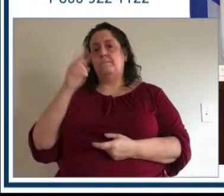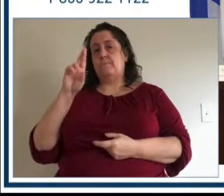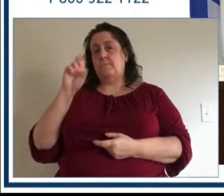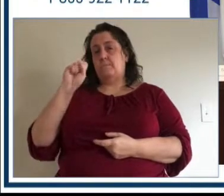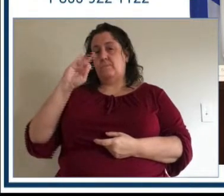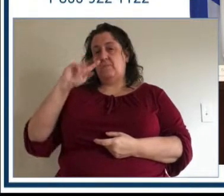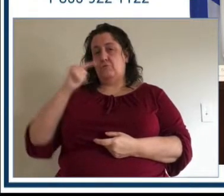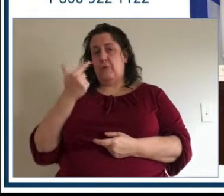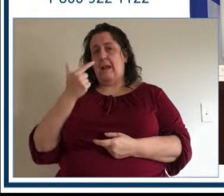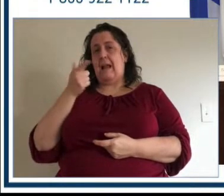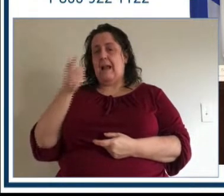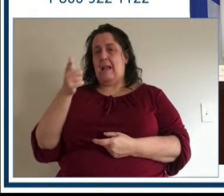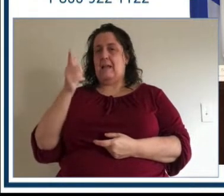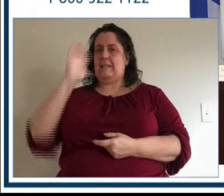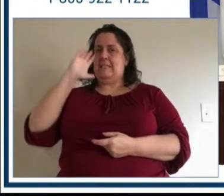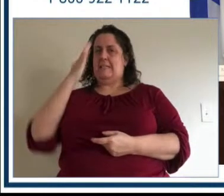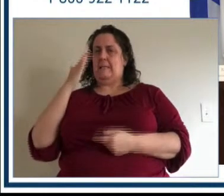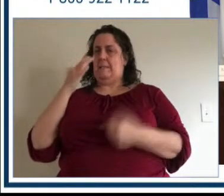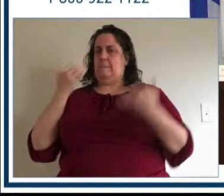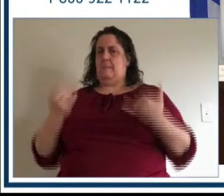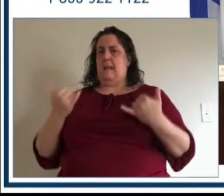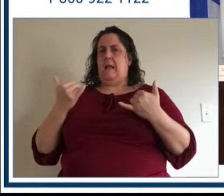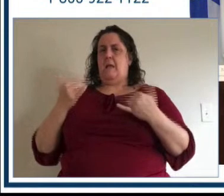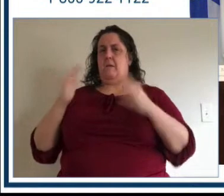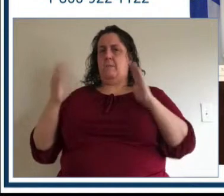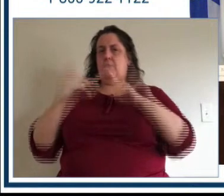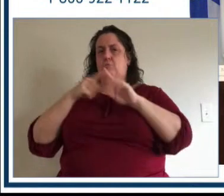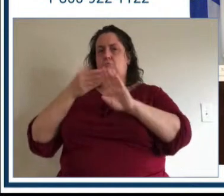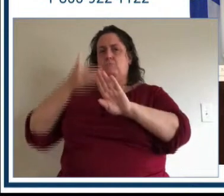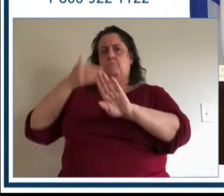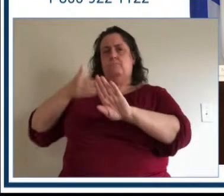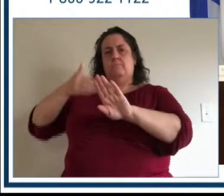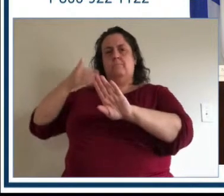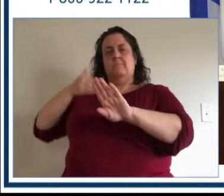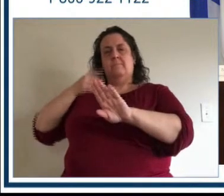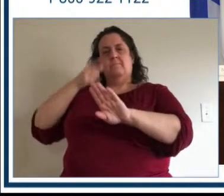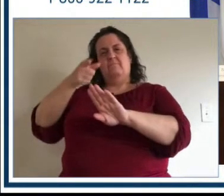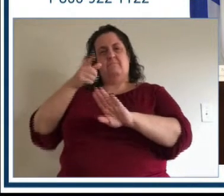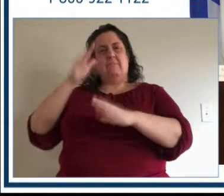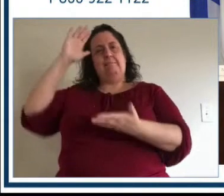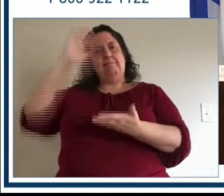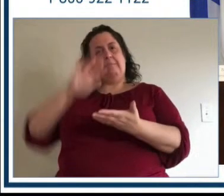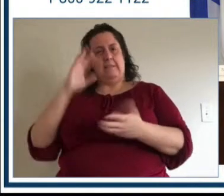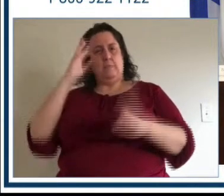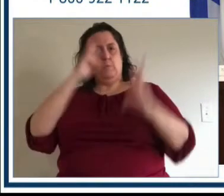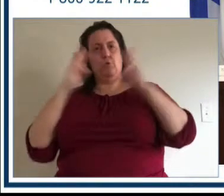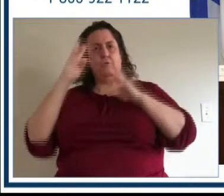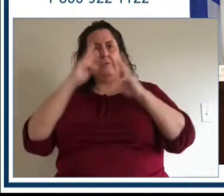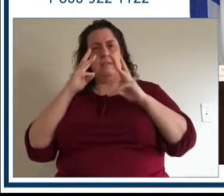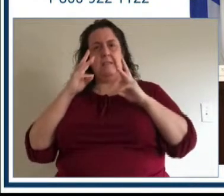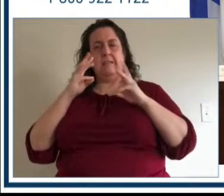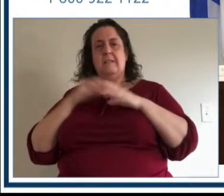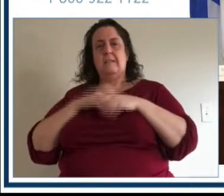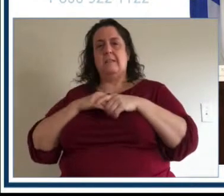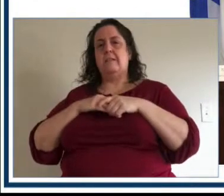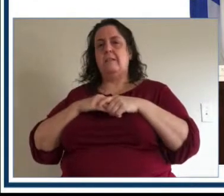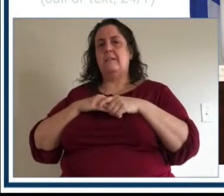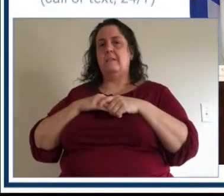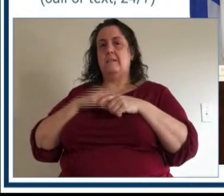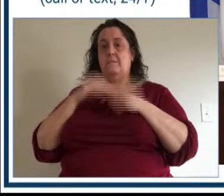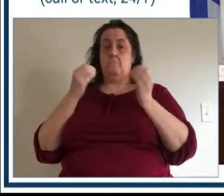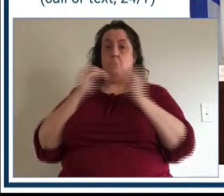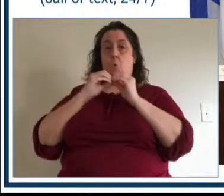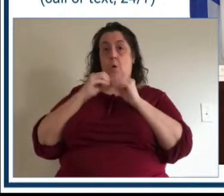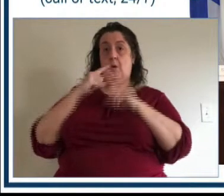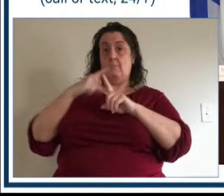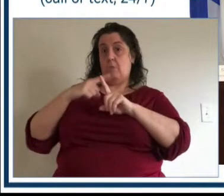worried, that you see this as a kind of an evolution of the pandemic that's going in a more positive direction. Is